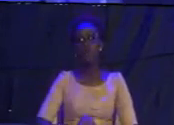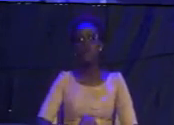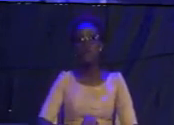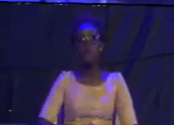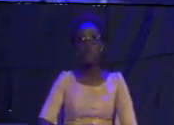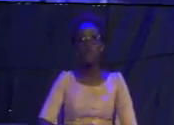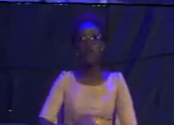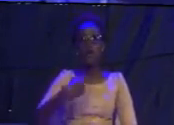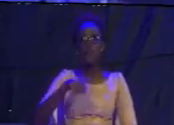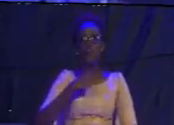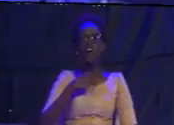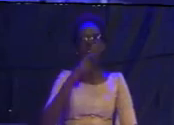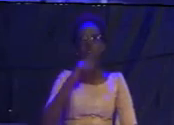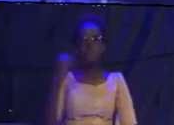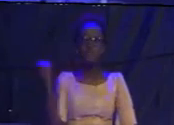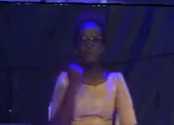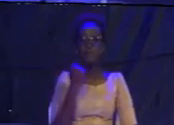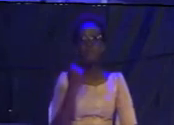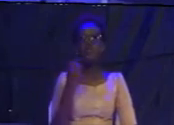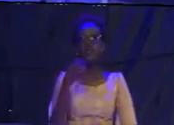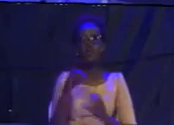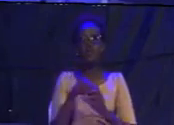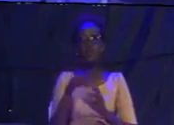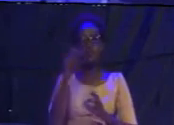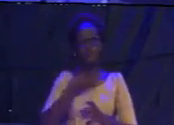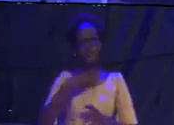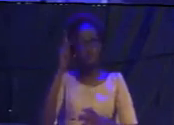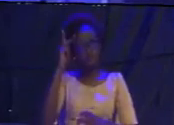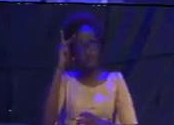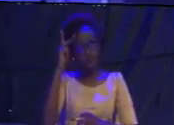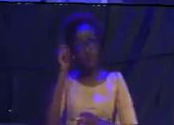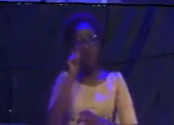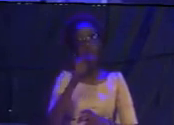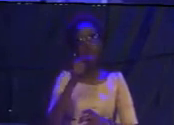in Africa. We have great men of intellectual.